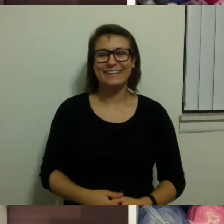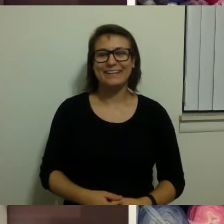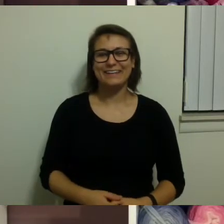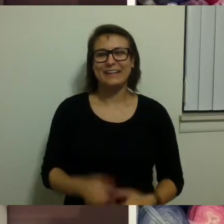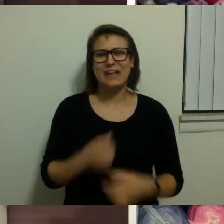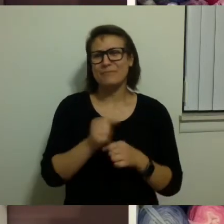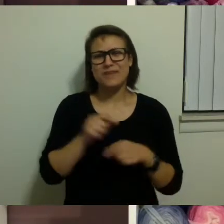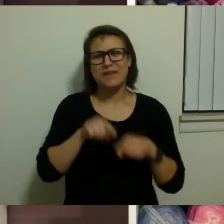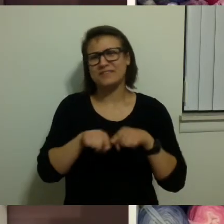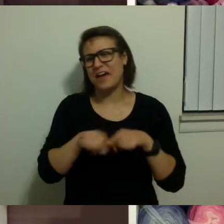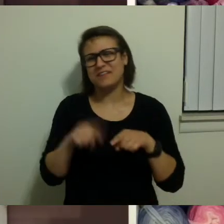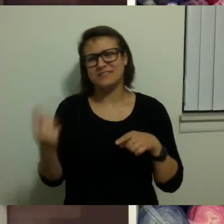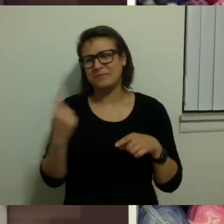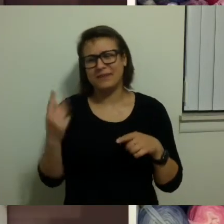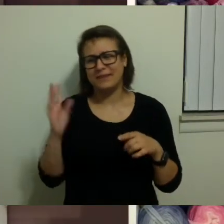make a pair of socks, come on.